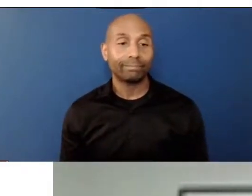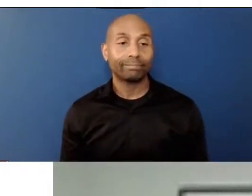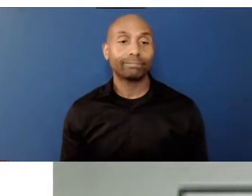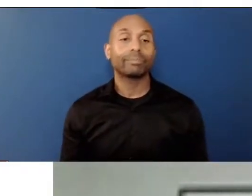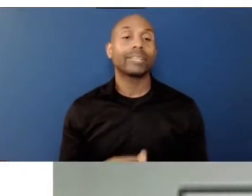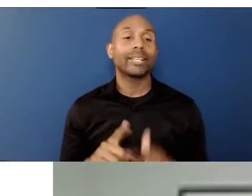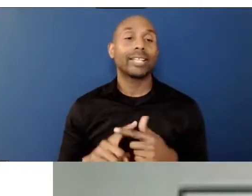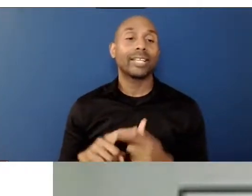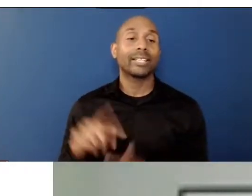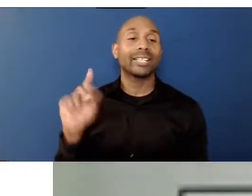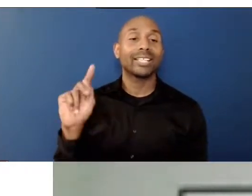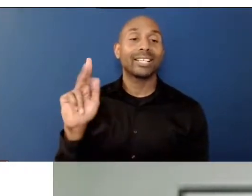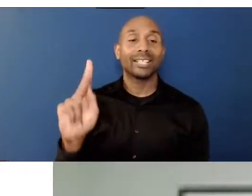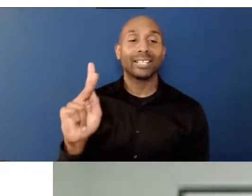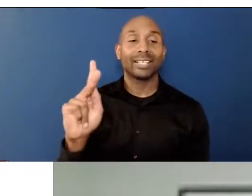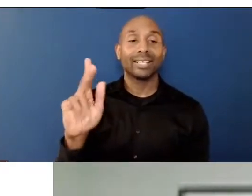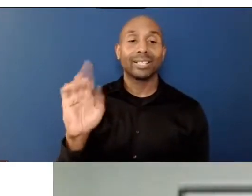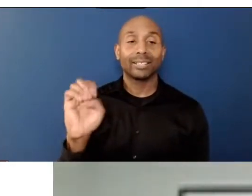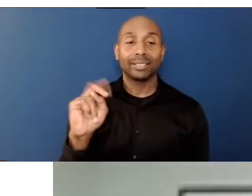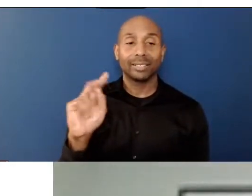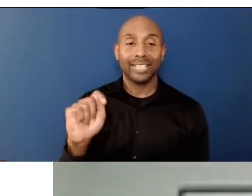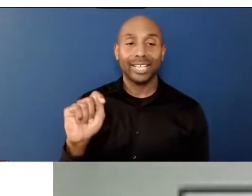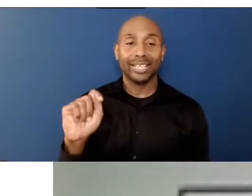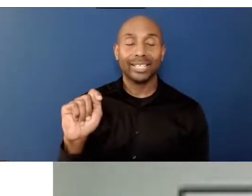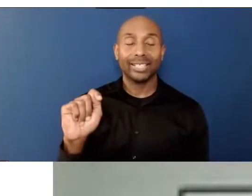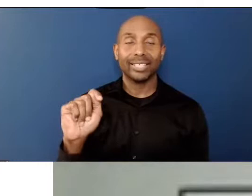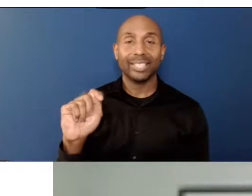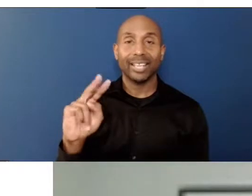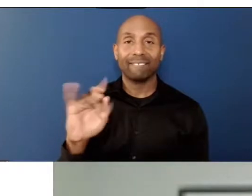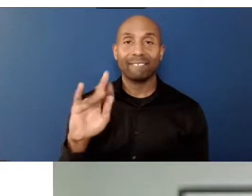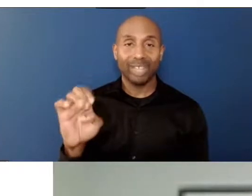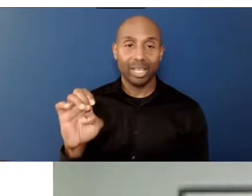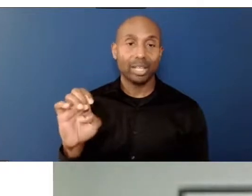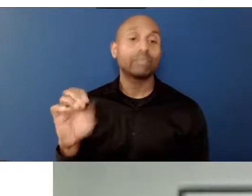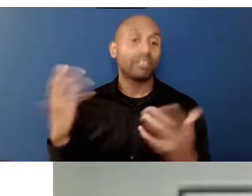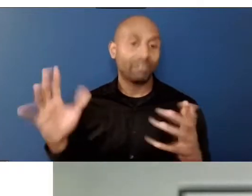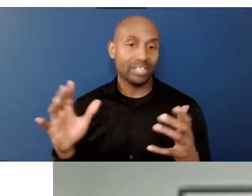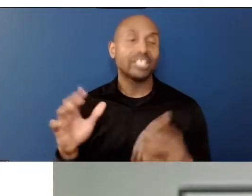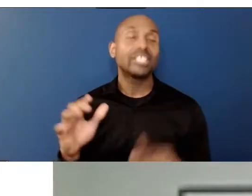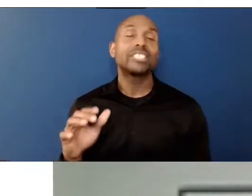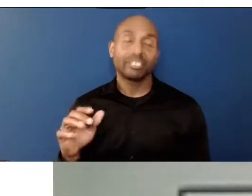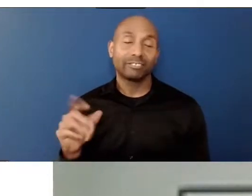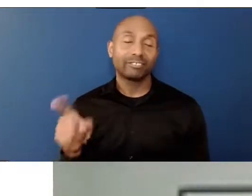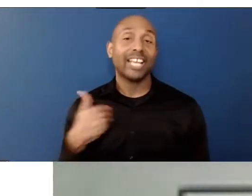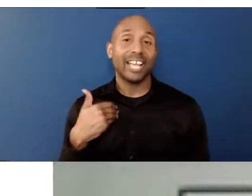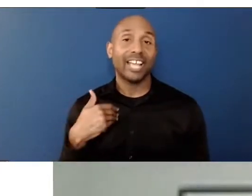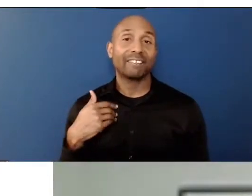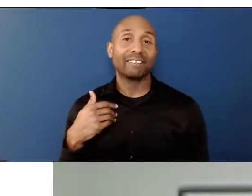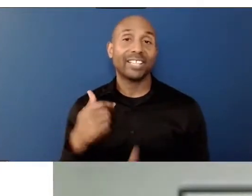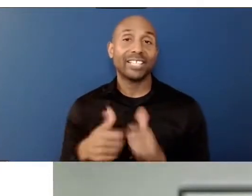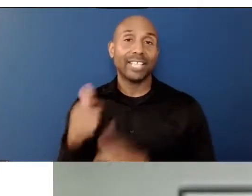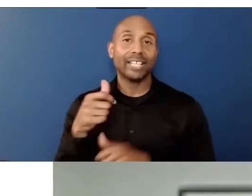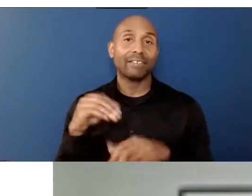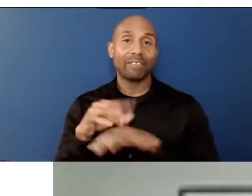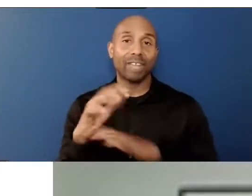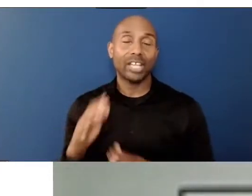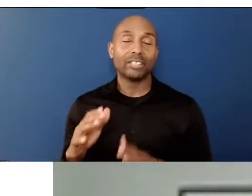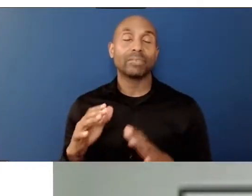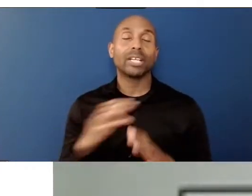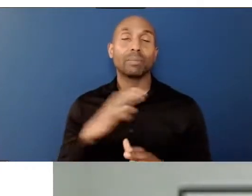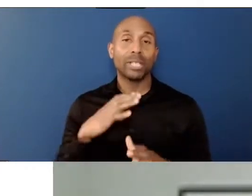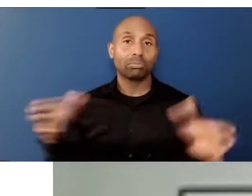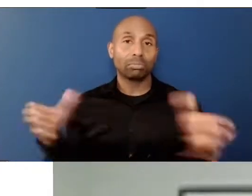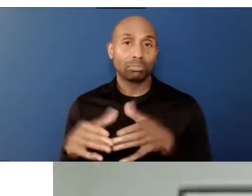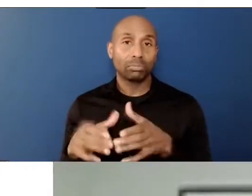So they have their accessibility advisory committee assembled and they're working on their accessibility plan. And they have